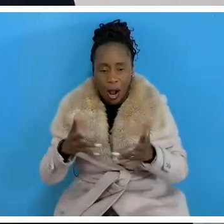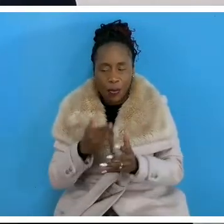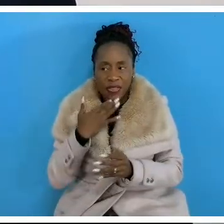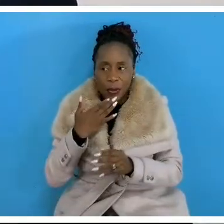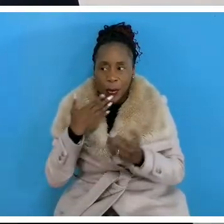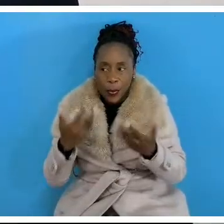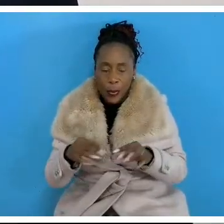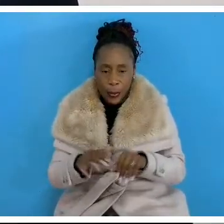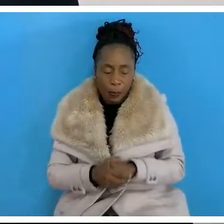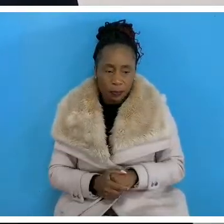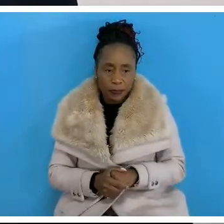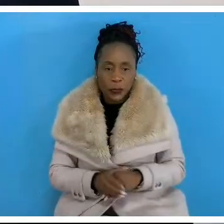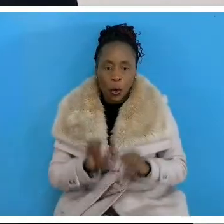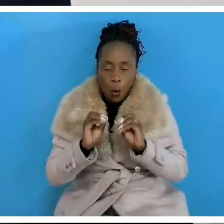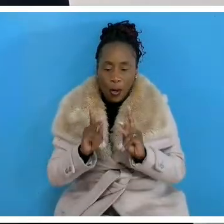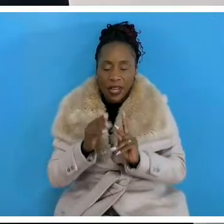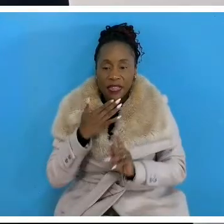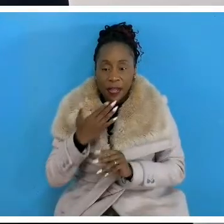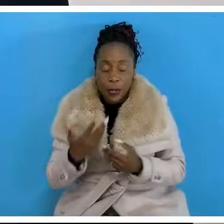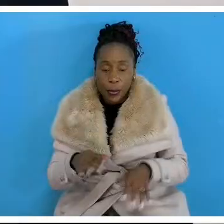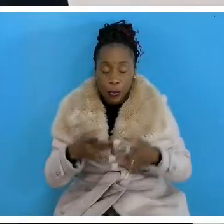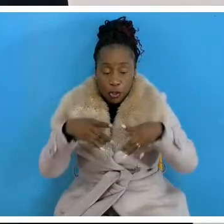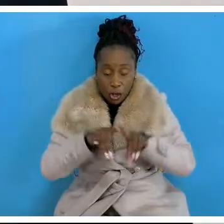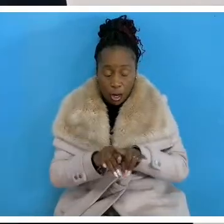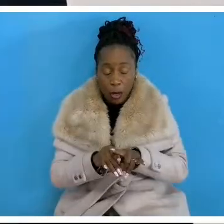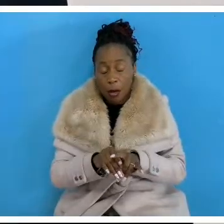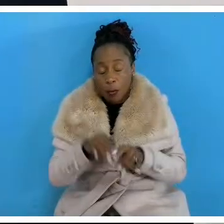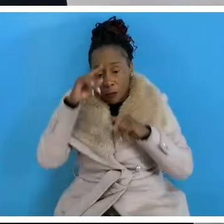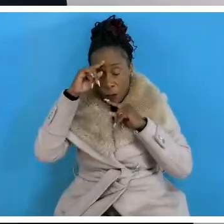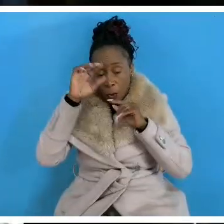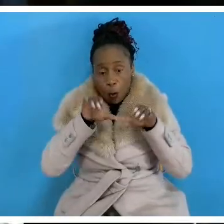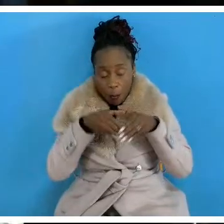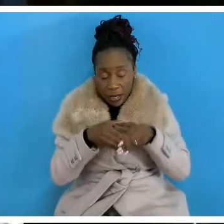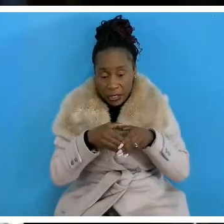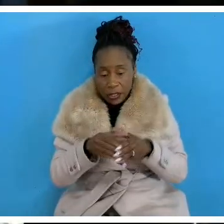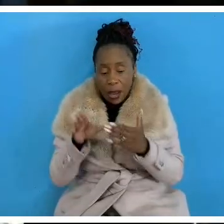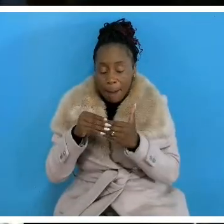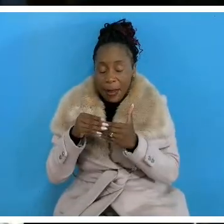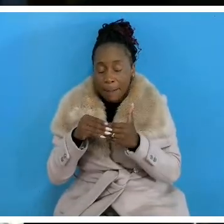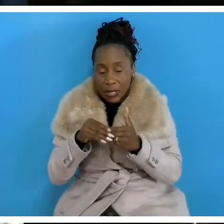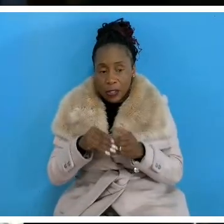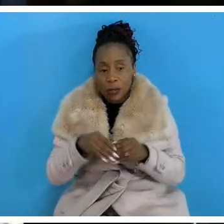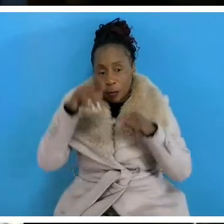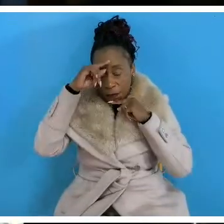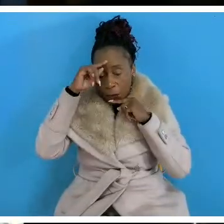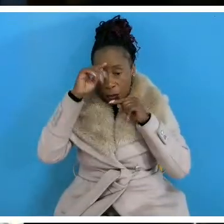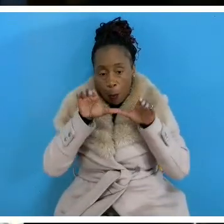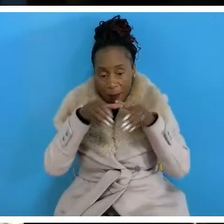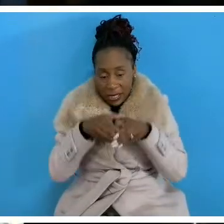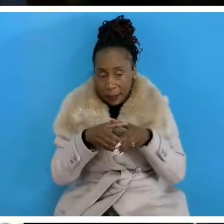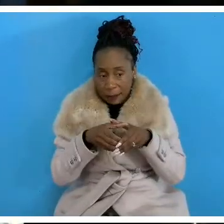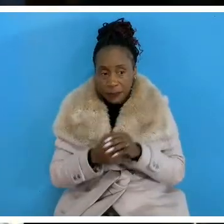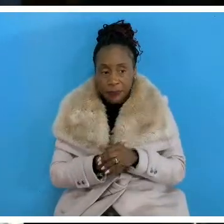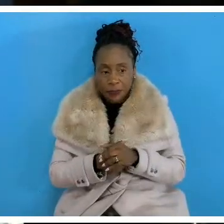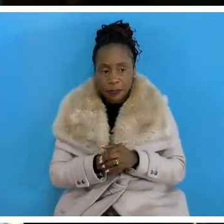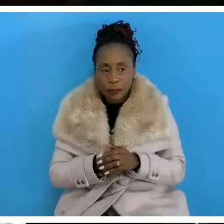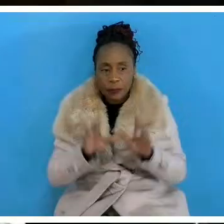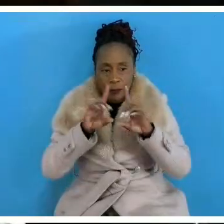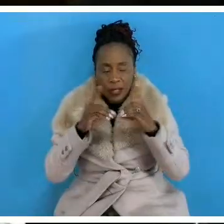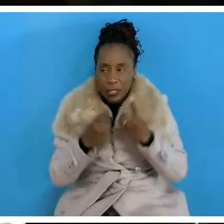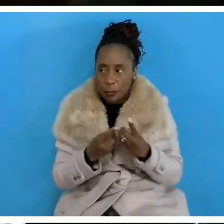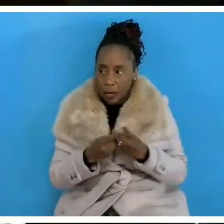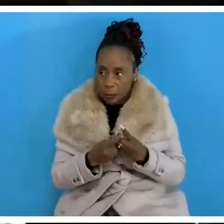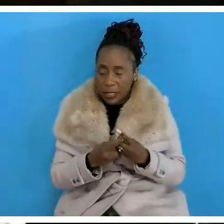Okay, thank you, Chair, for the Portfolio Committee, members of the Portfolio Committee, the department and